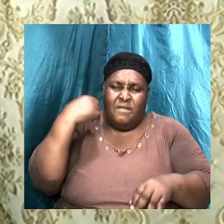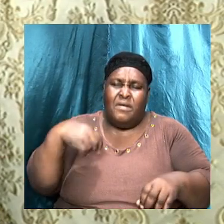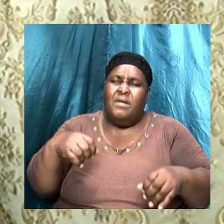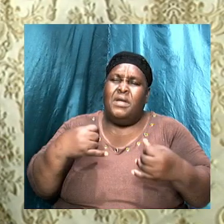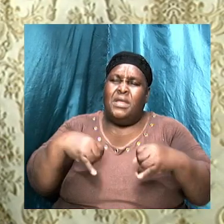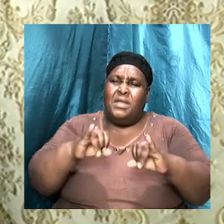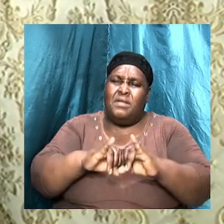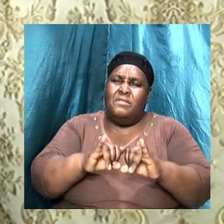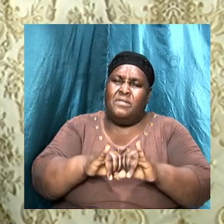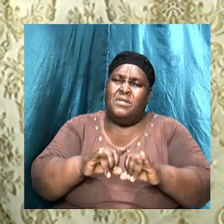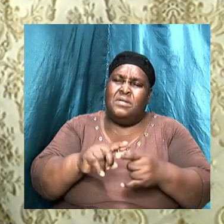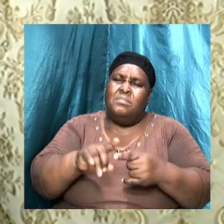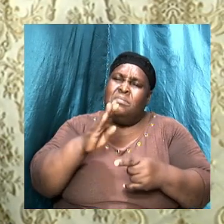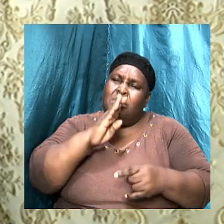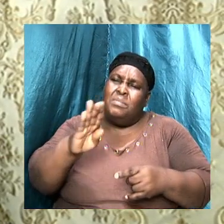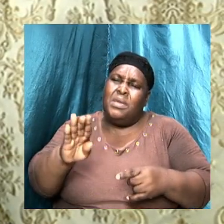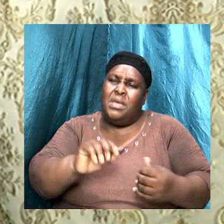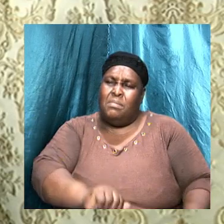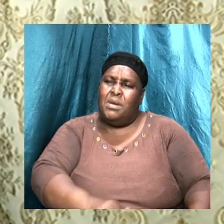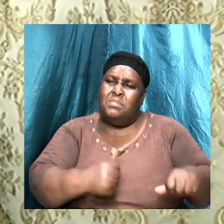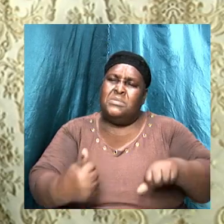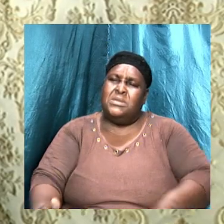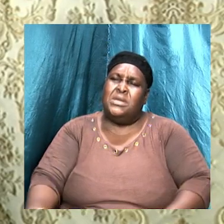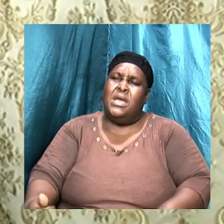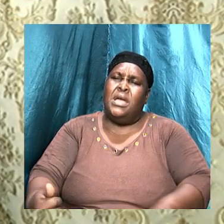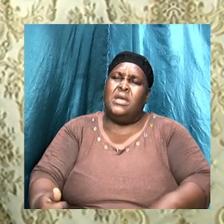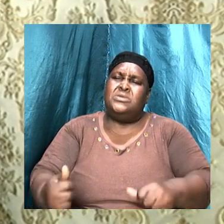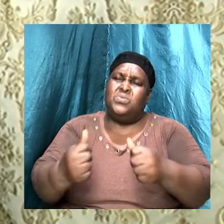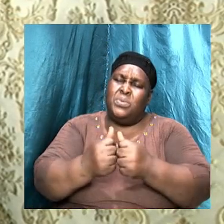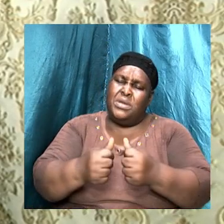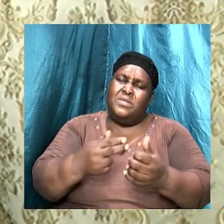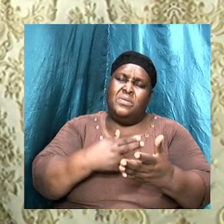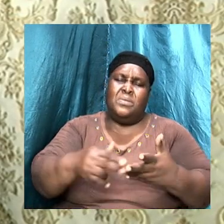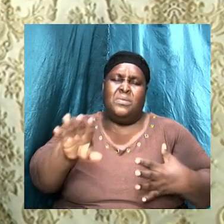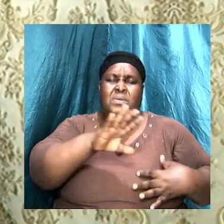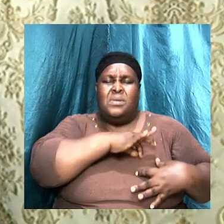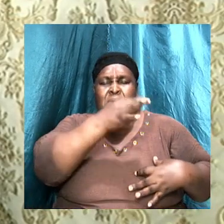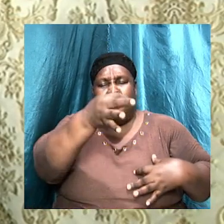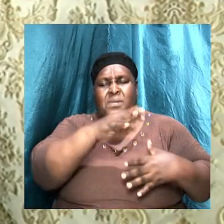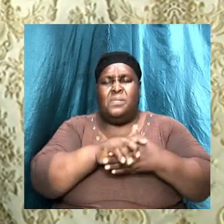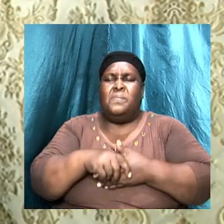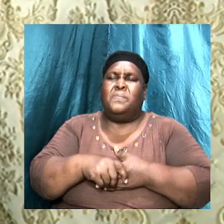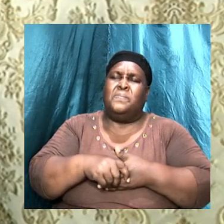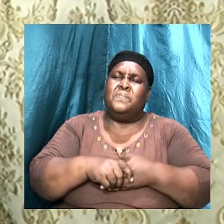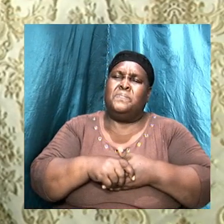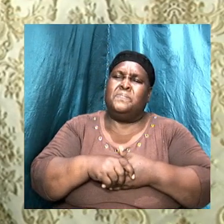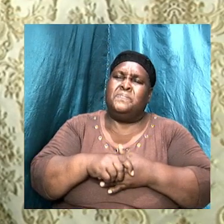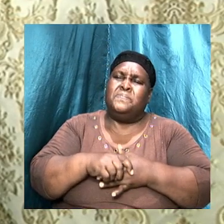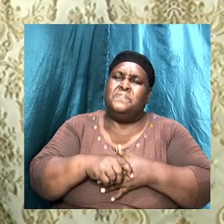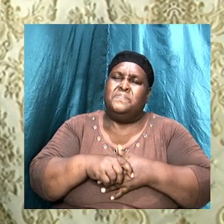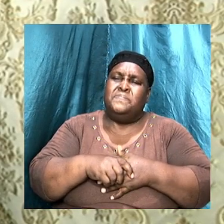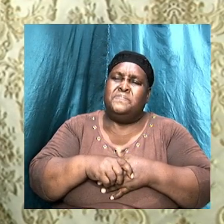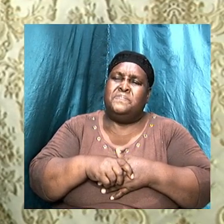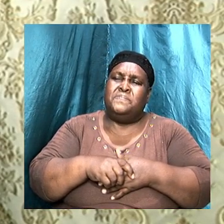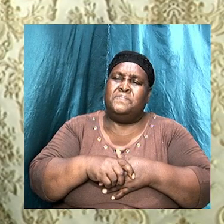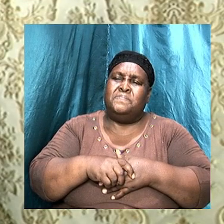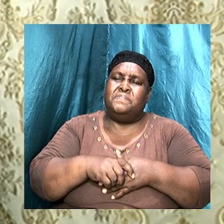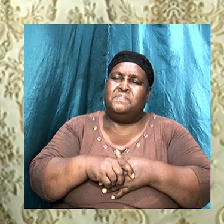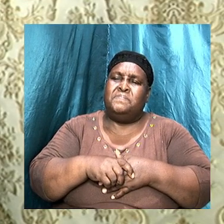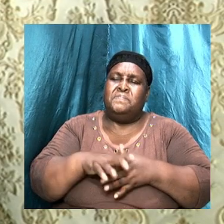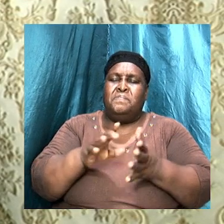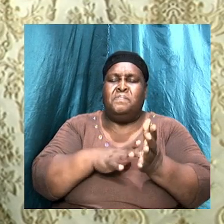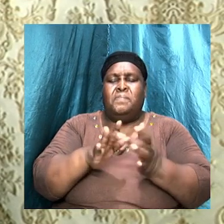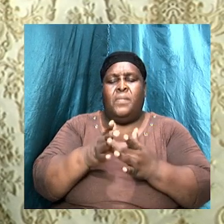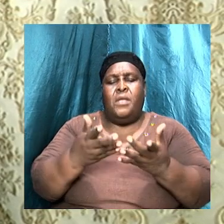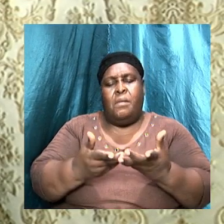to be baptized with the Holy Spirit or to be filled with the Holy Spirit? The Bible in